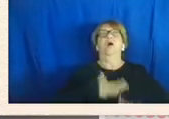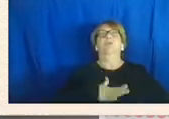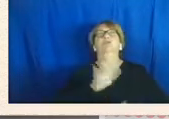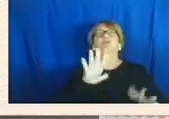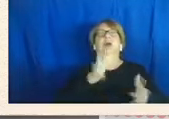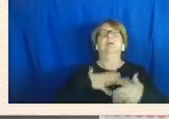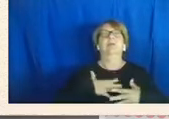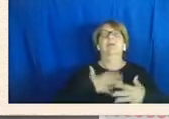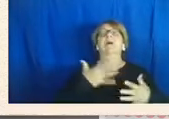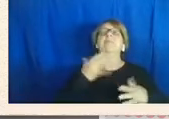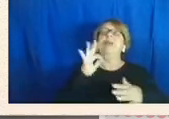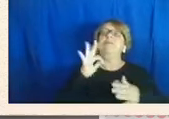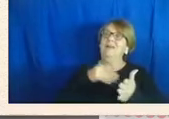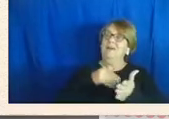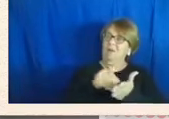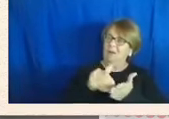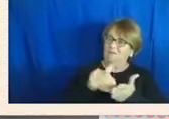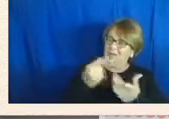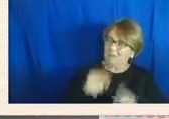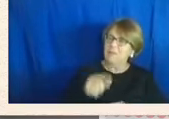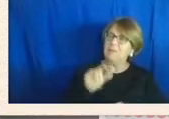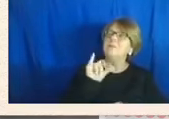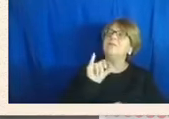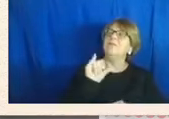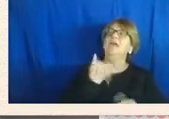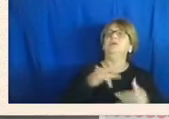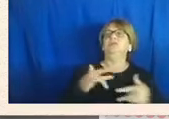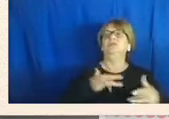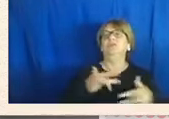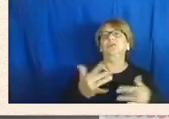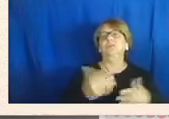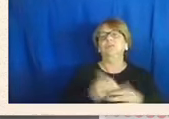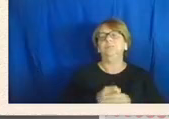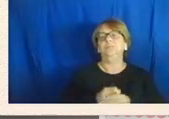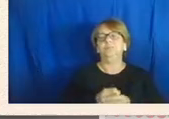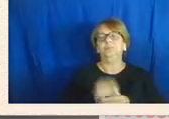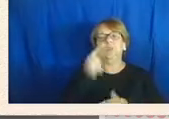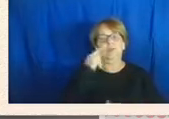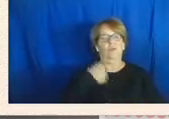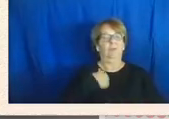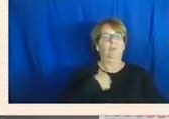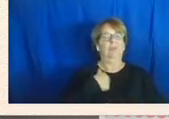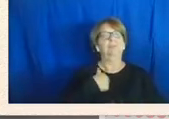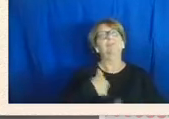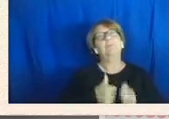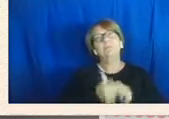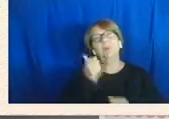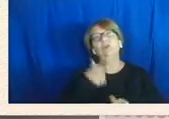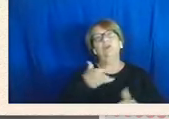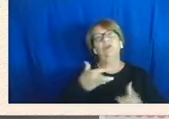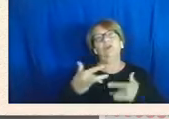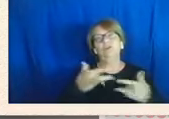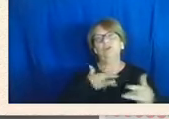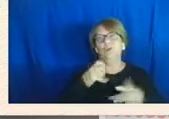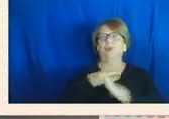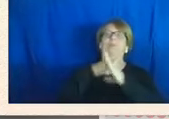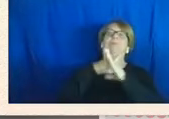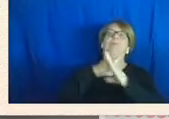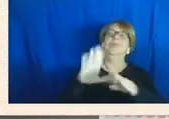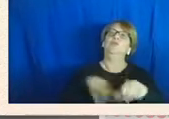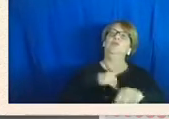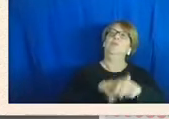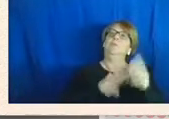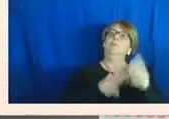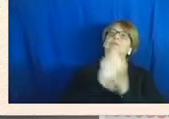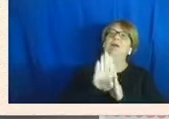obviously a concern. And for me, I'm always most concerned when it's getting in the way of normal development. When kids